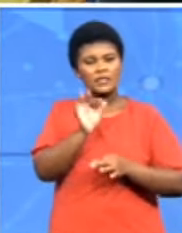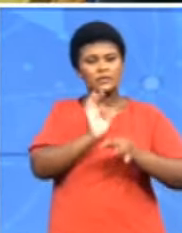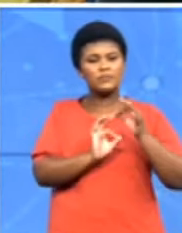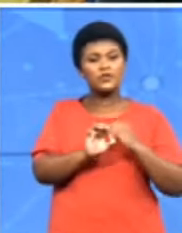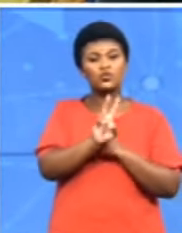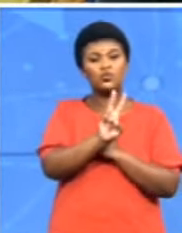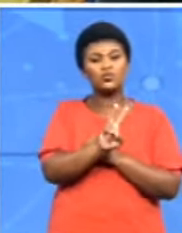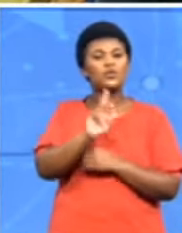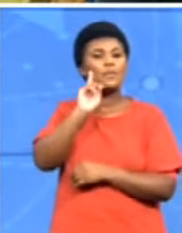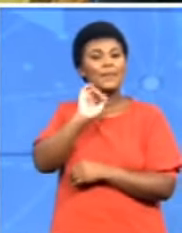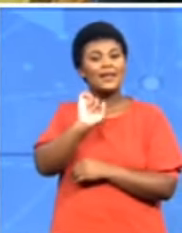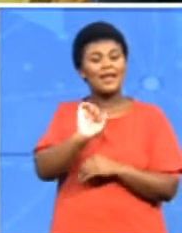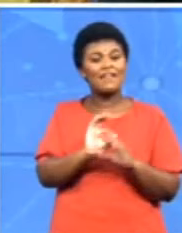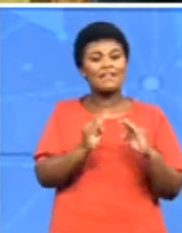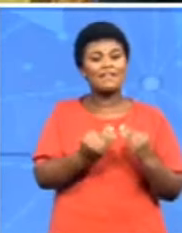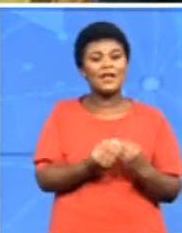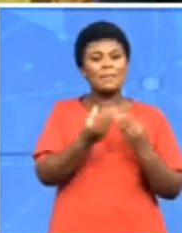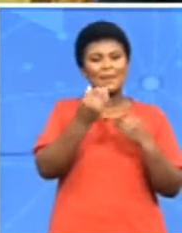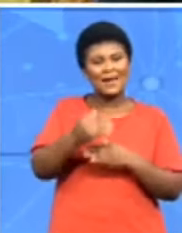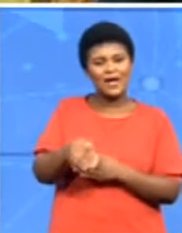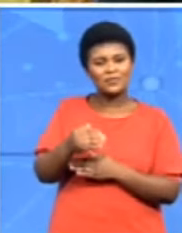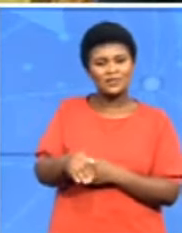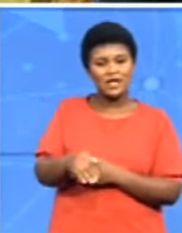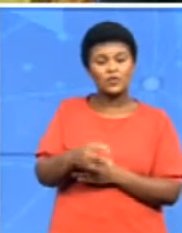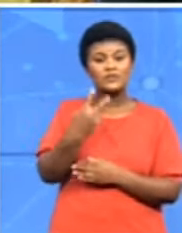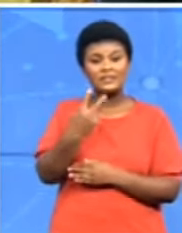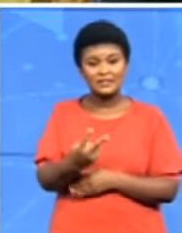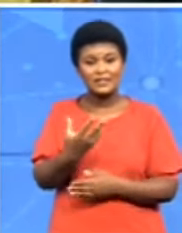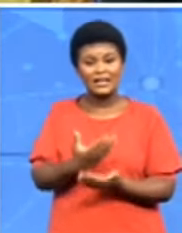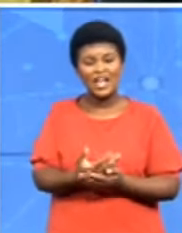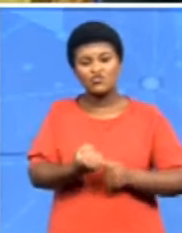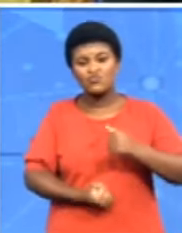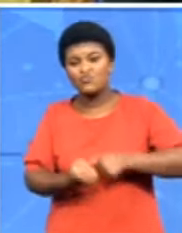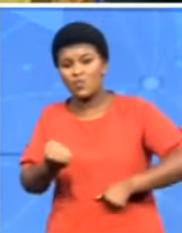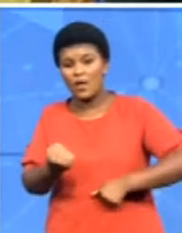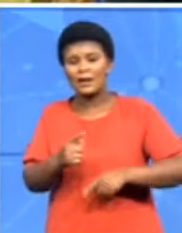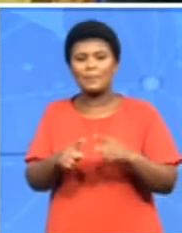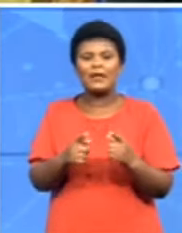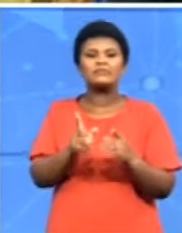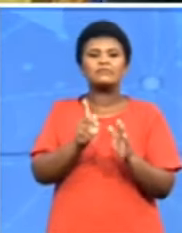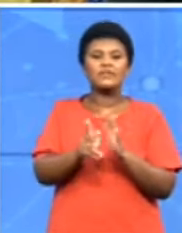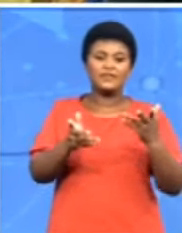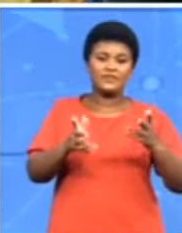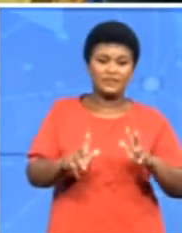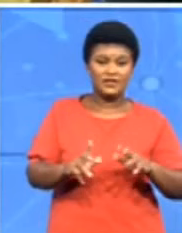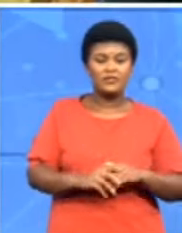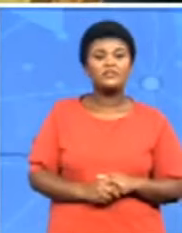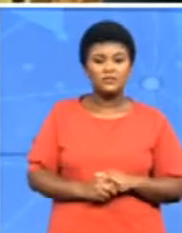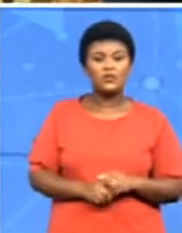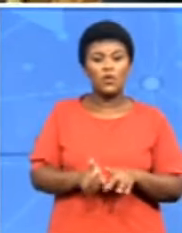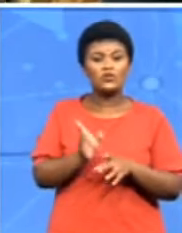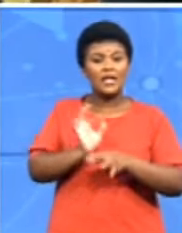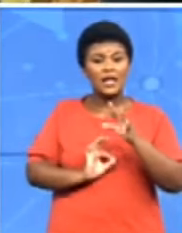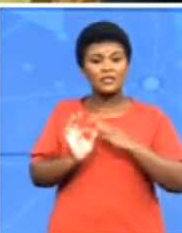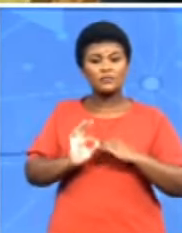found outside, and you can see that they were running from what was happening, and they, you know, telling us that they had gunshots in the early